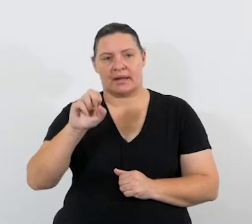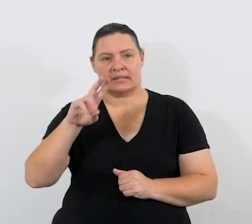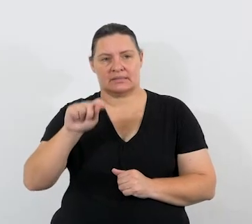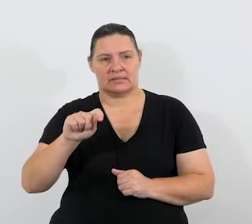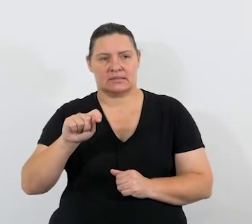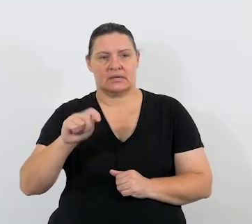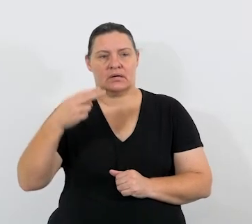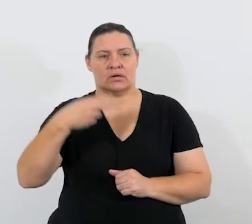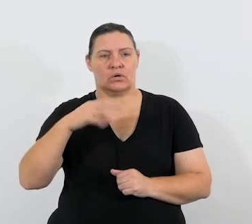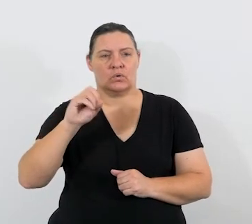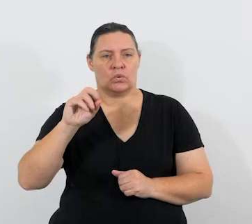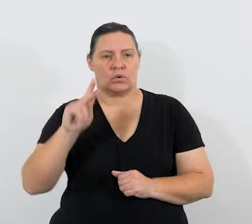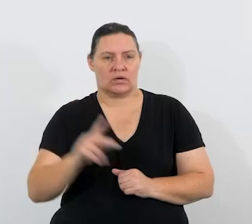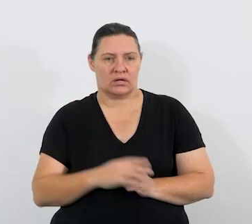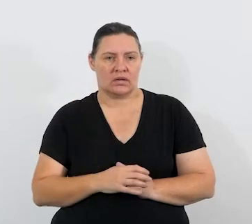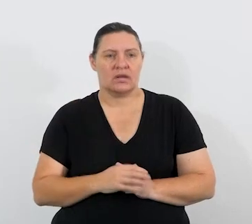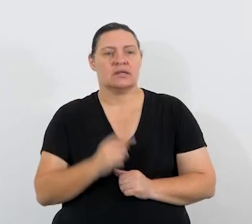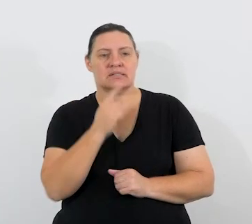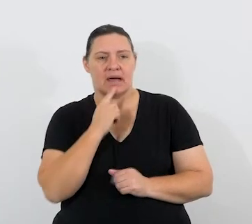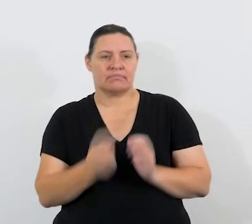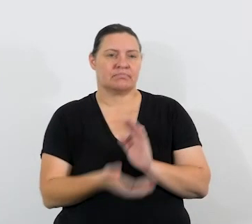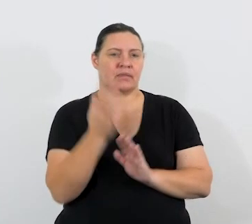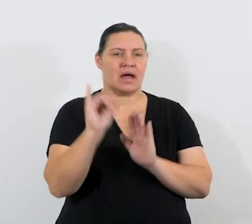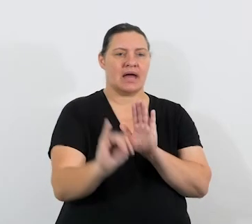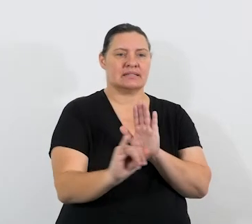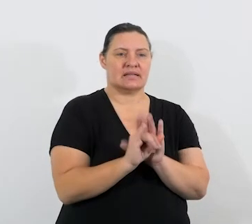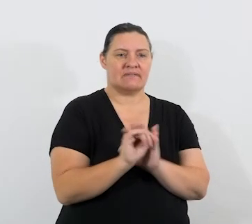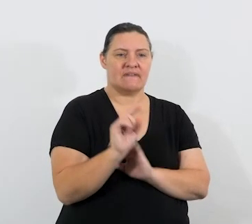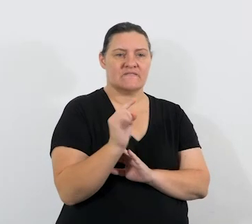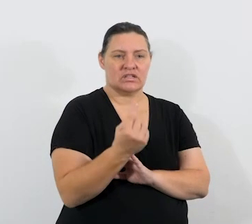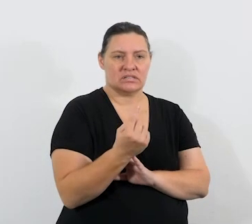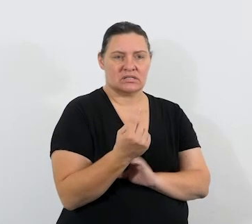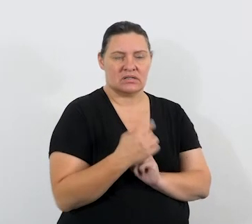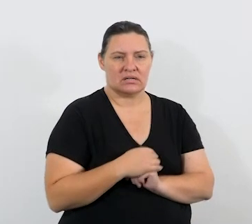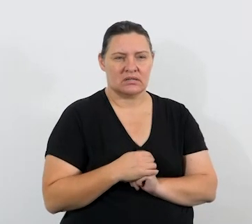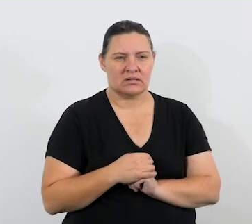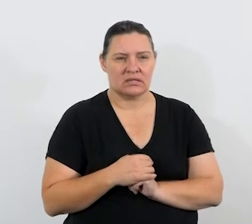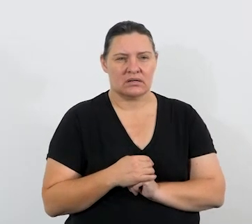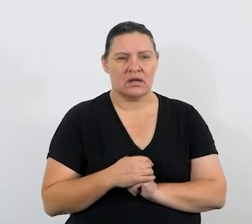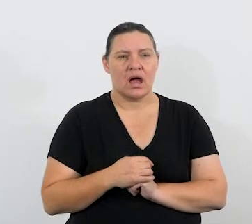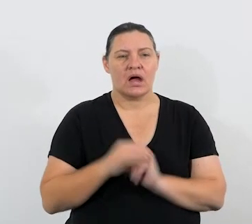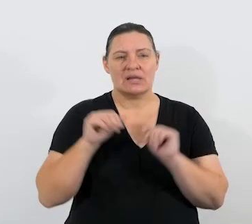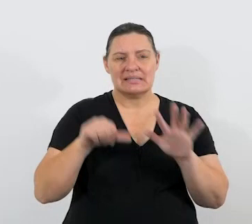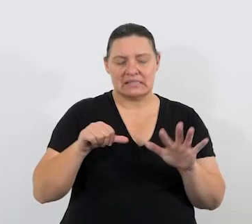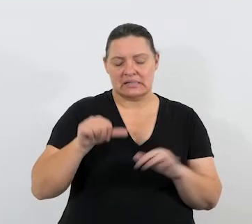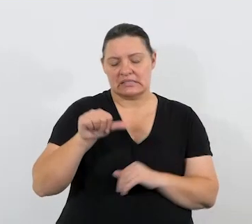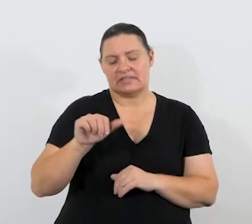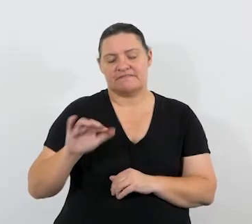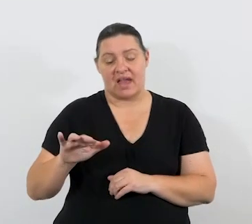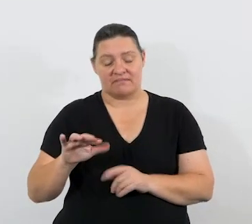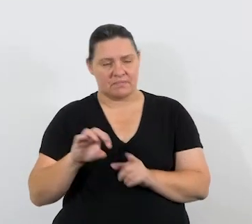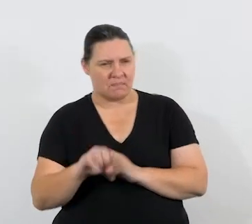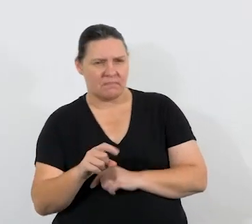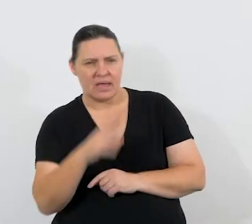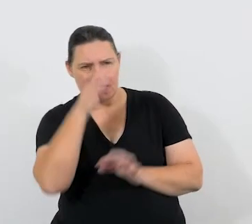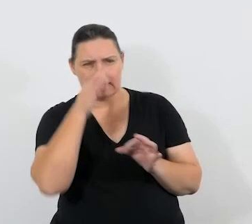who was the first cytologist to identify cells under the microscope in the year 1665,